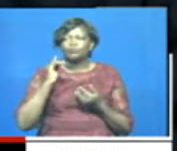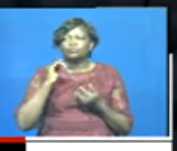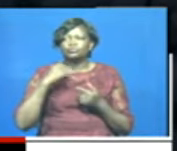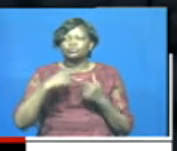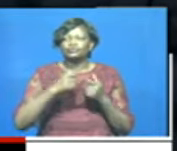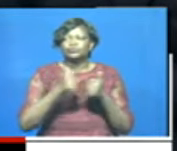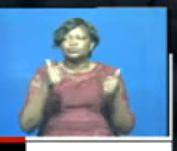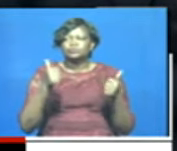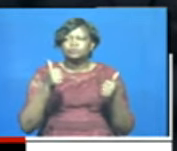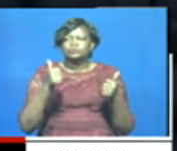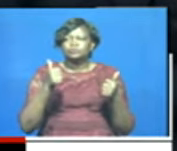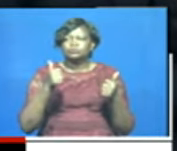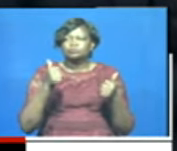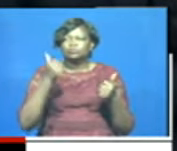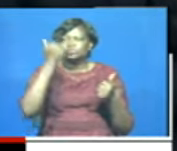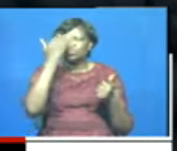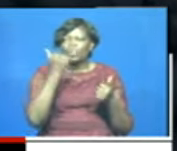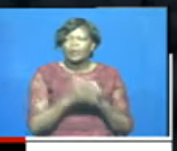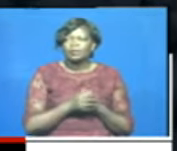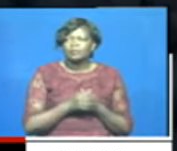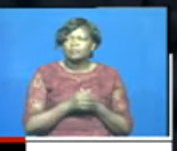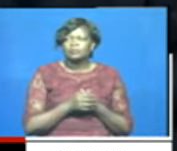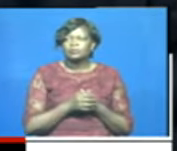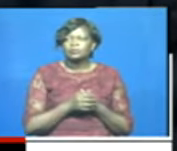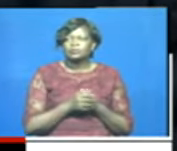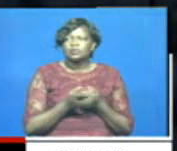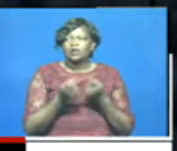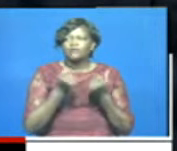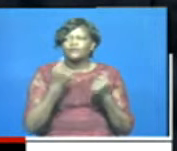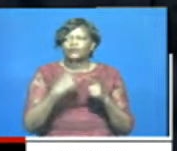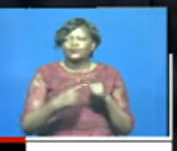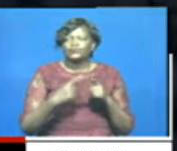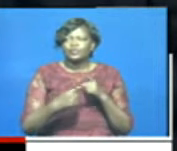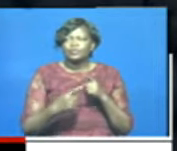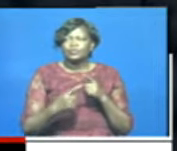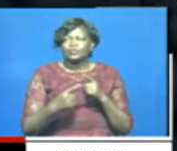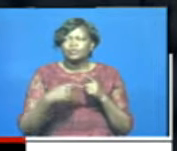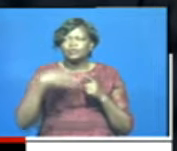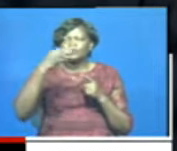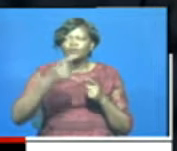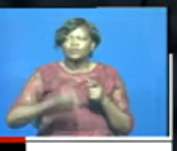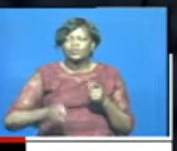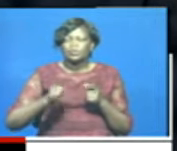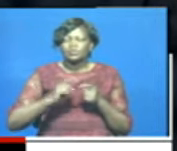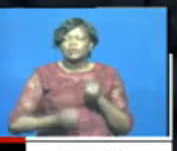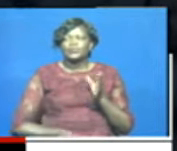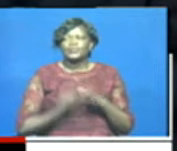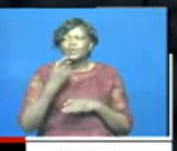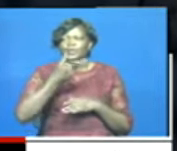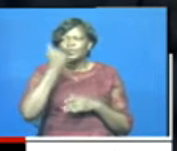well so that in a few years to come, we increase that production.